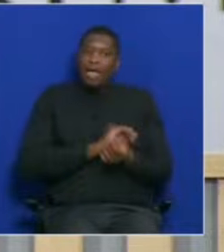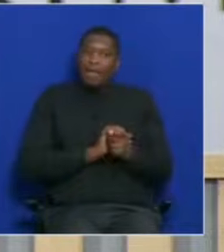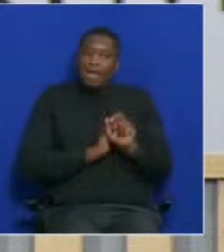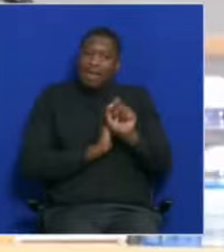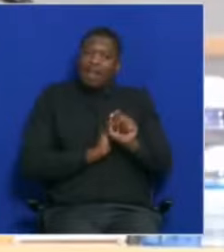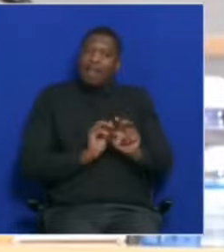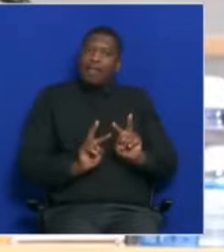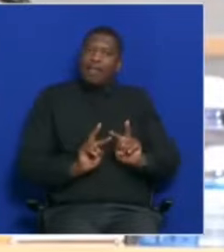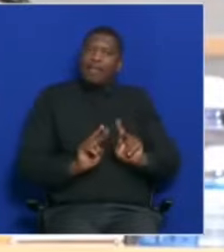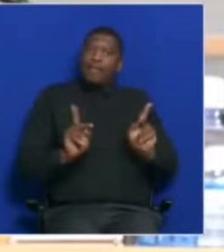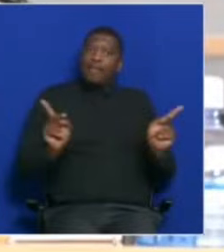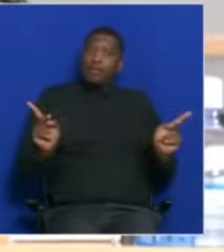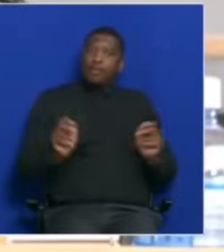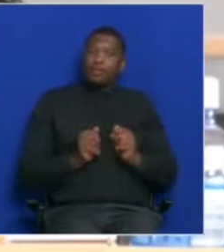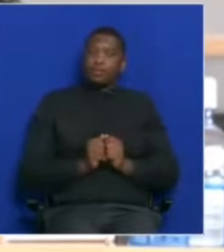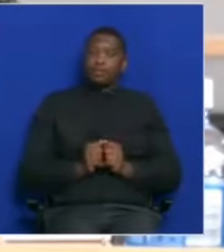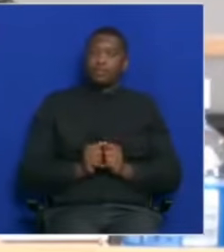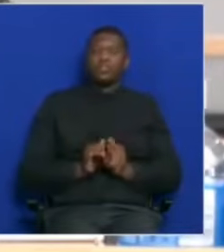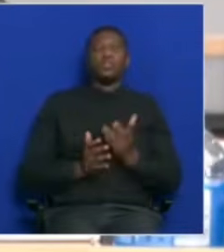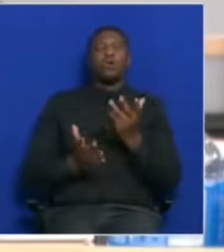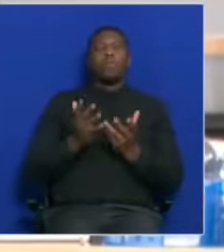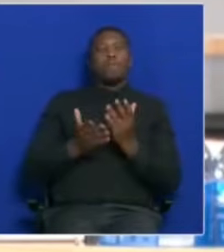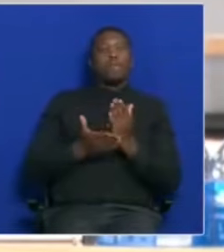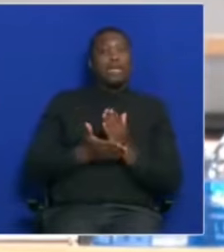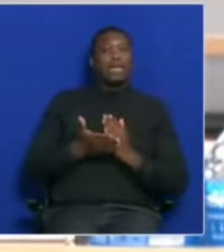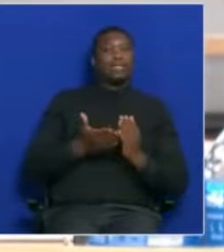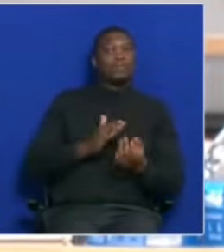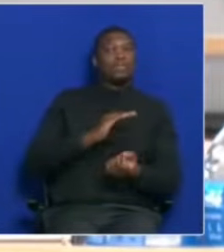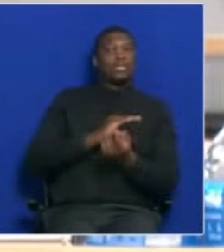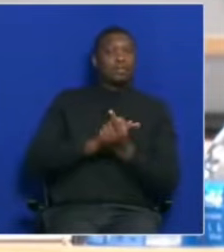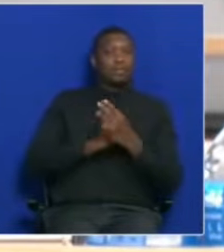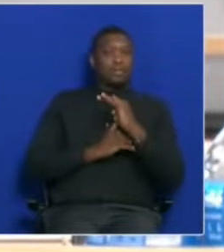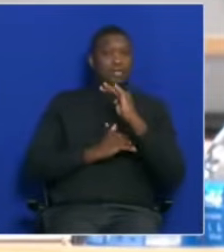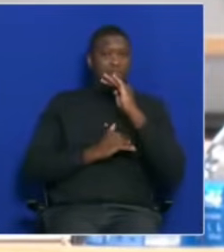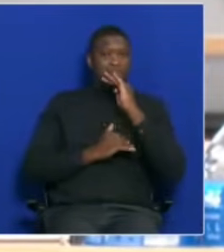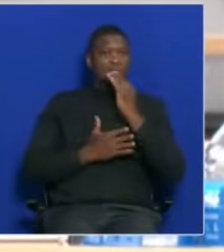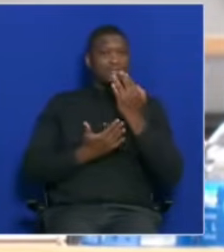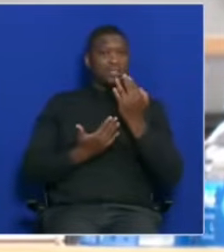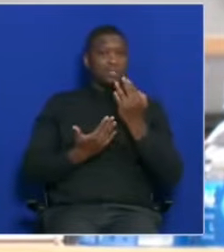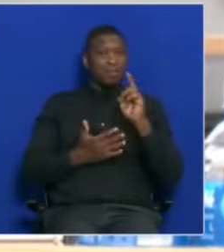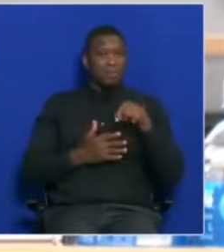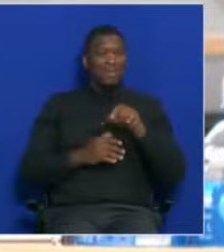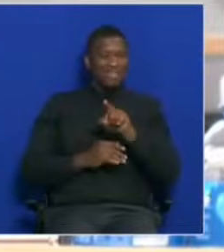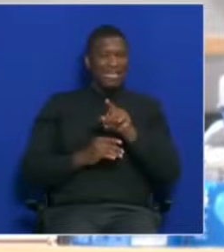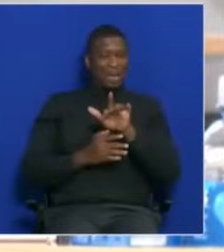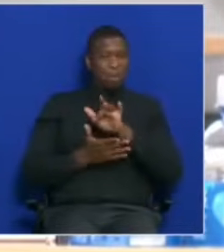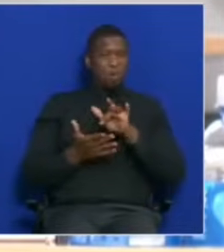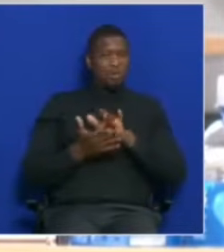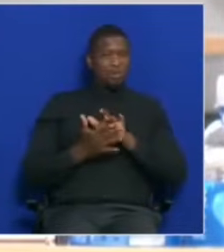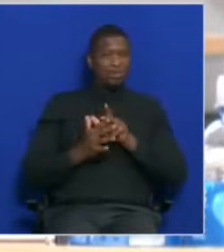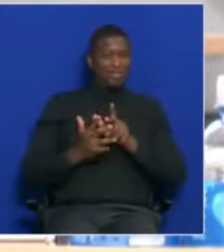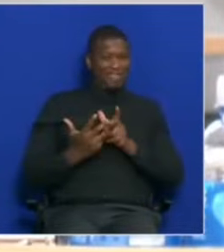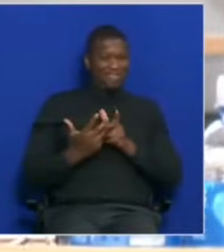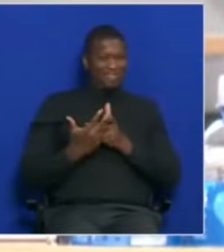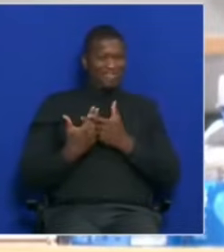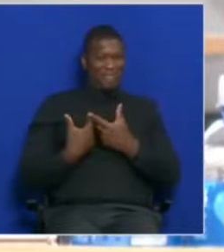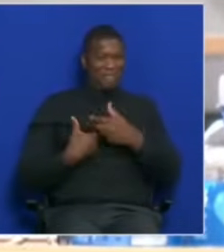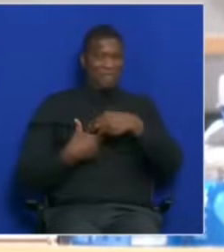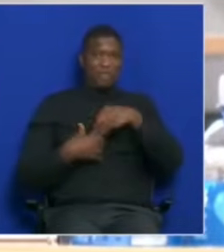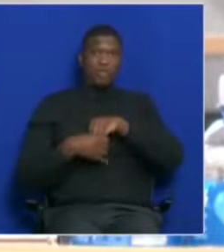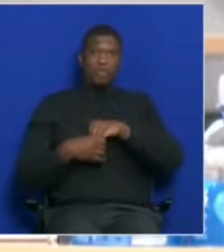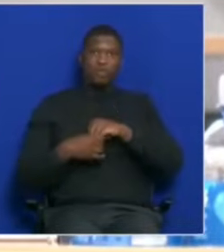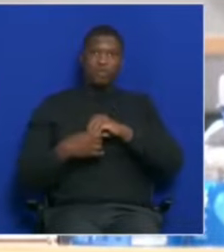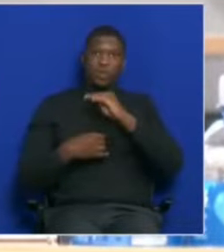Maybe the exception suggests that it should be an entrenched position in respect of which no ID has an option